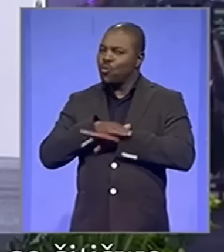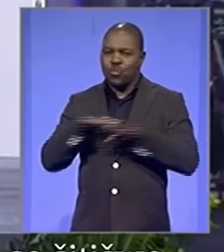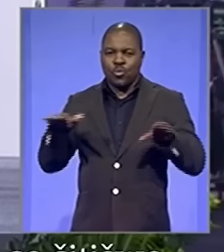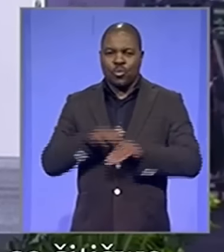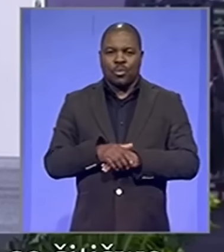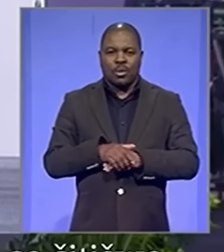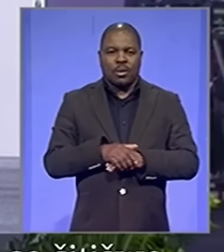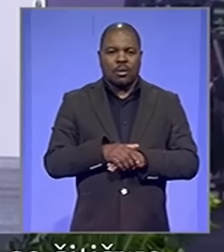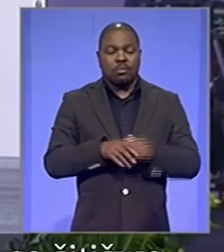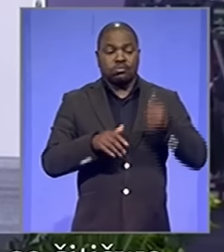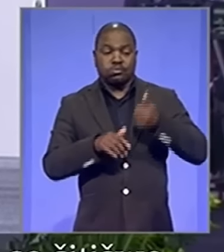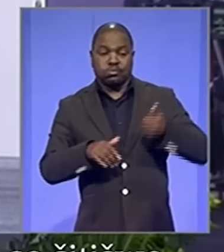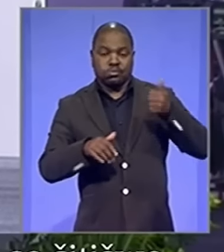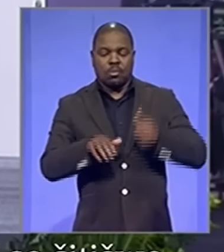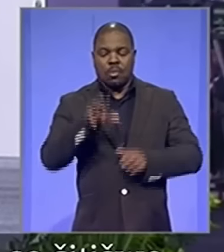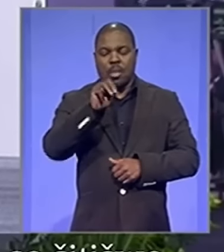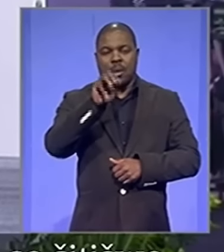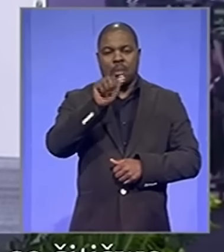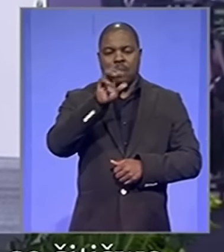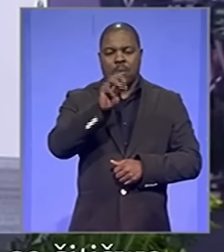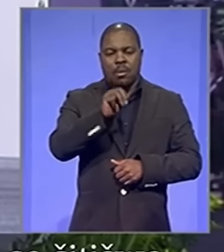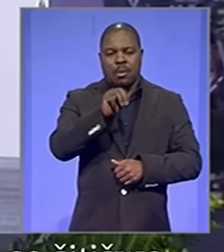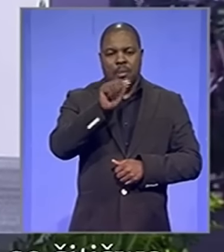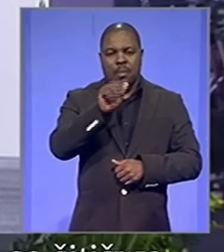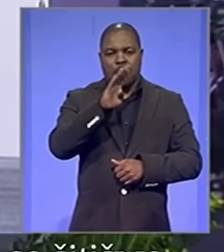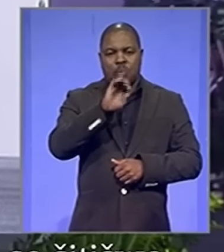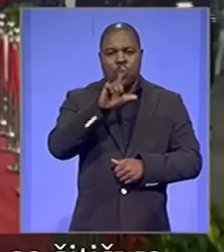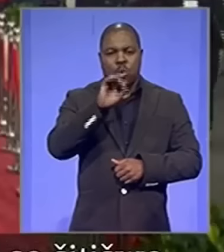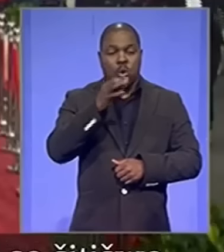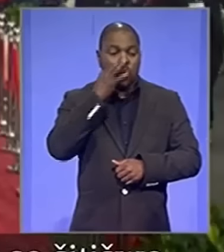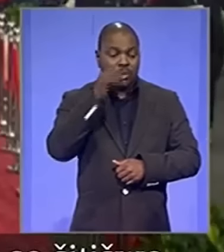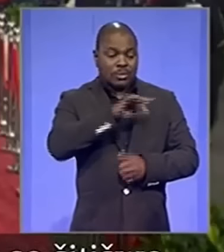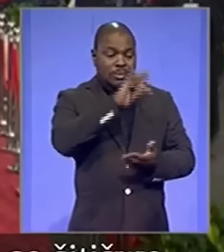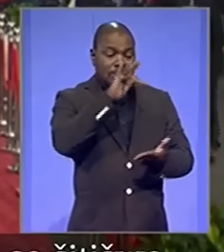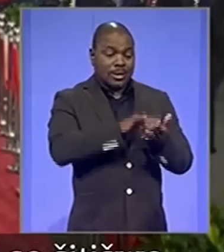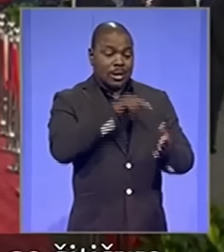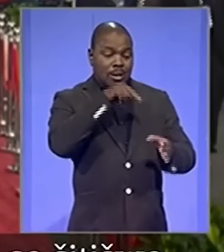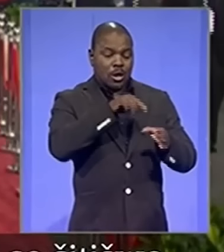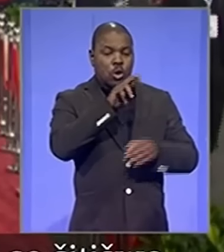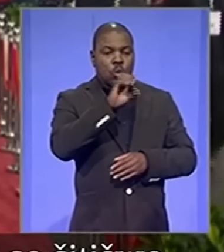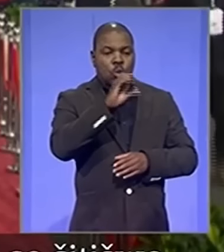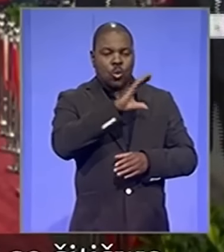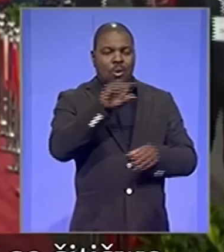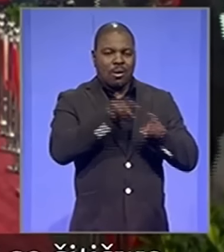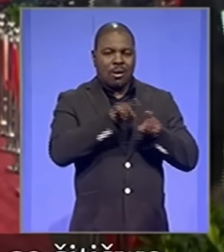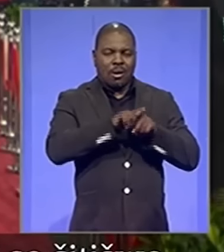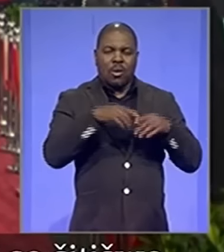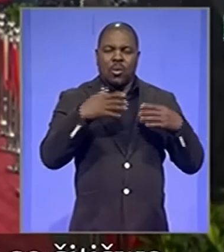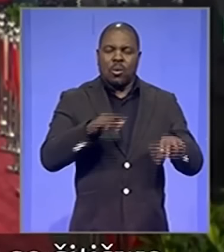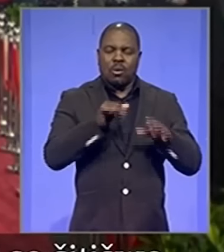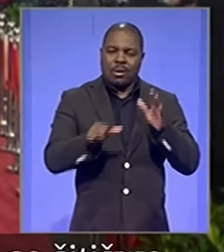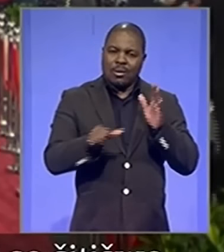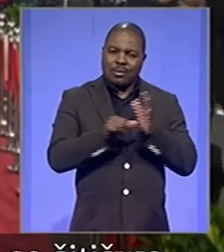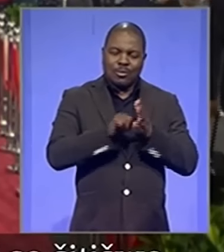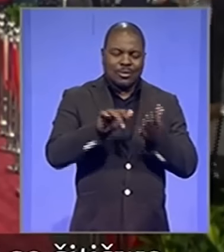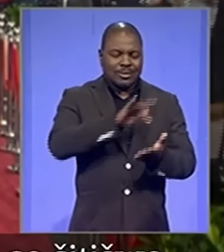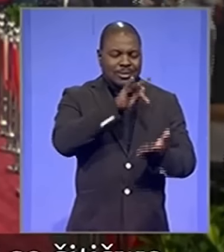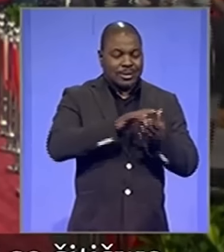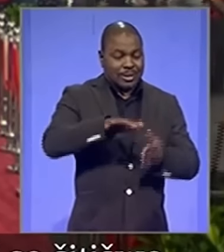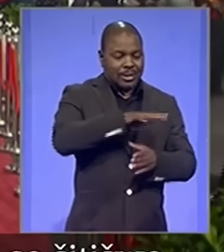prejudice. O tlhalositse senthara ya dipoelo tsa dikgetho fela ka pinagare ya dikgetho tse di senang